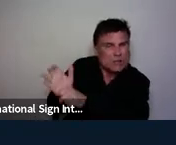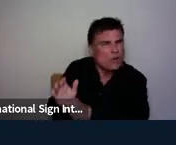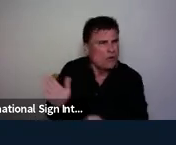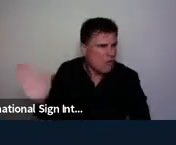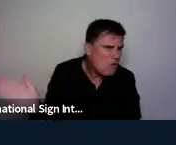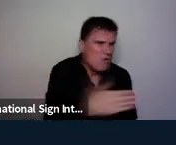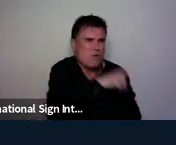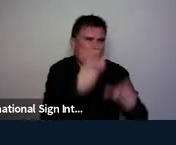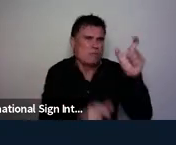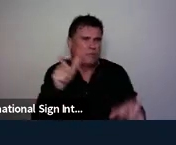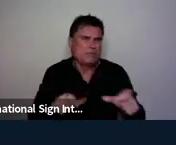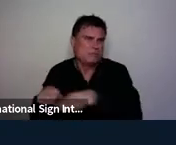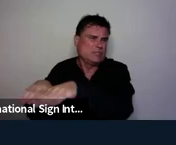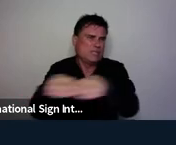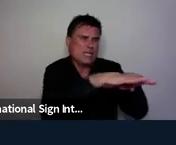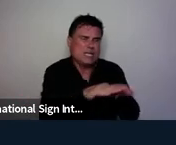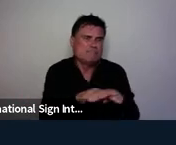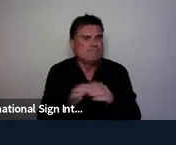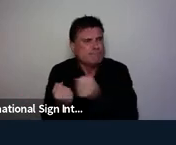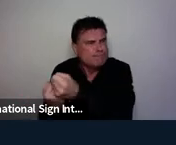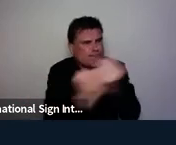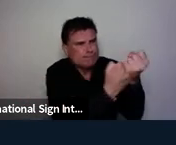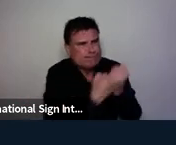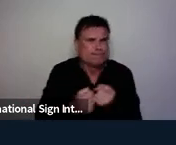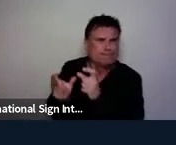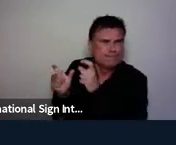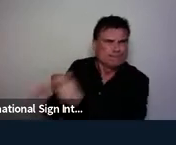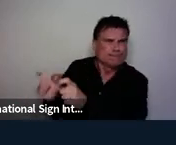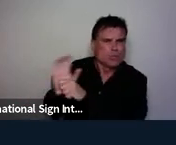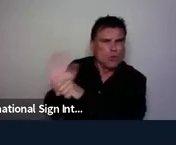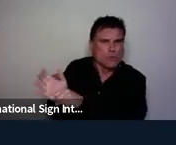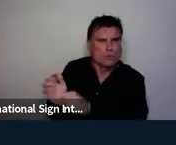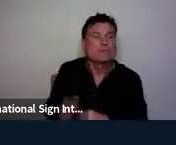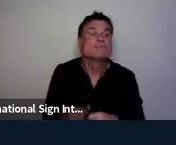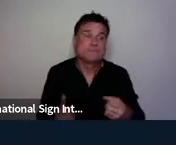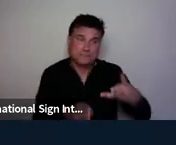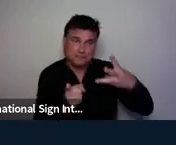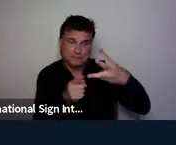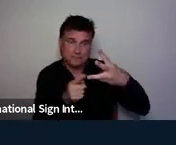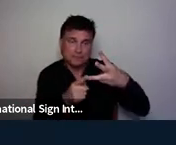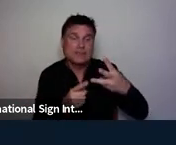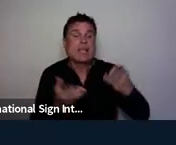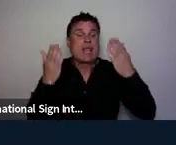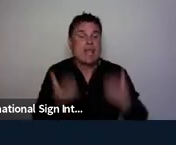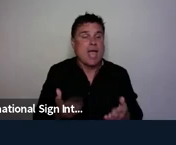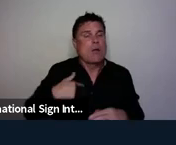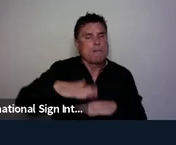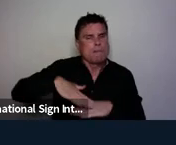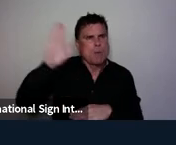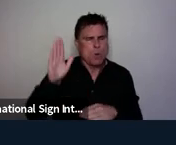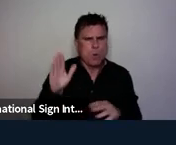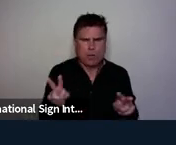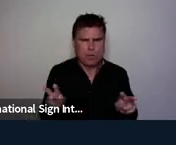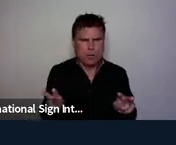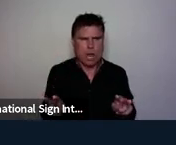personally feel that by this pandemic, we become more enlightened that mental health issues do exist. Anxiety